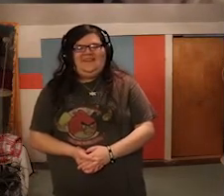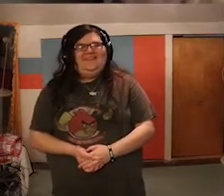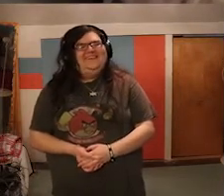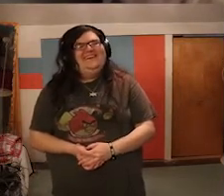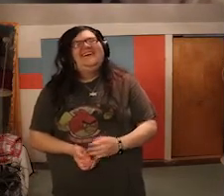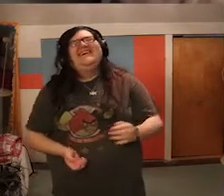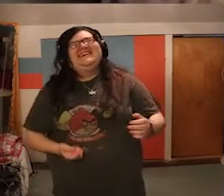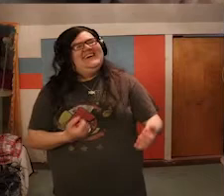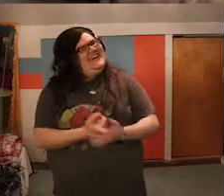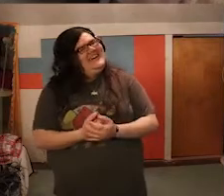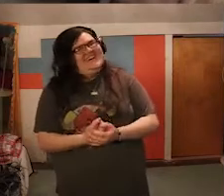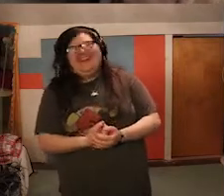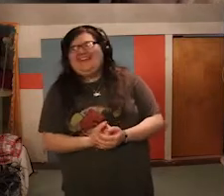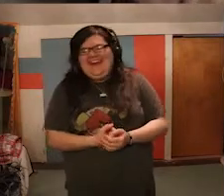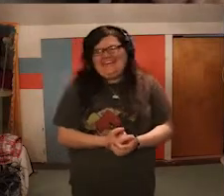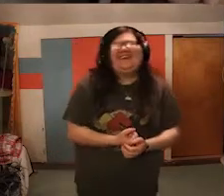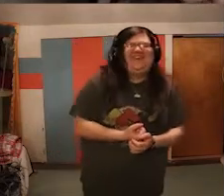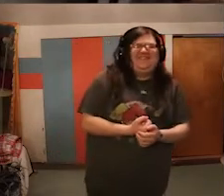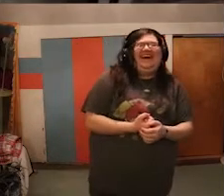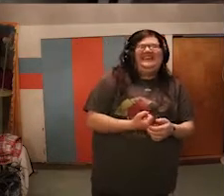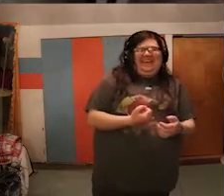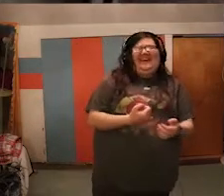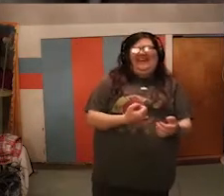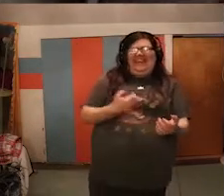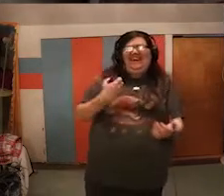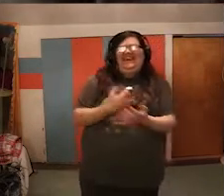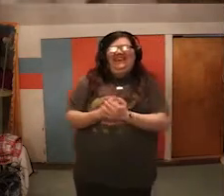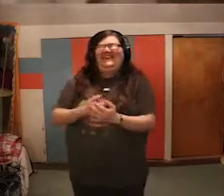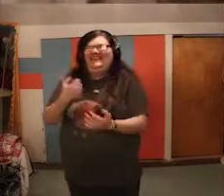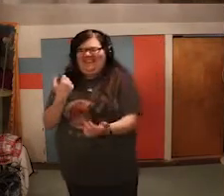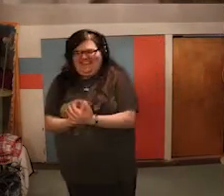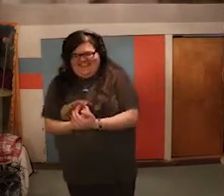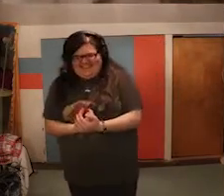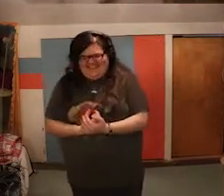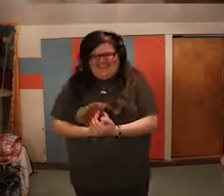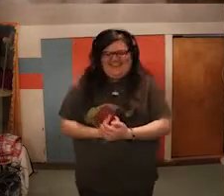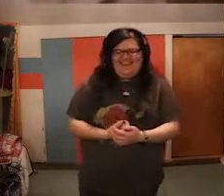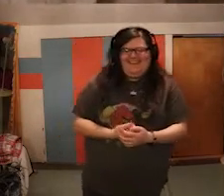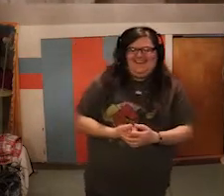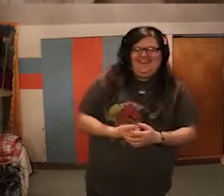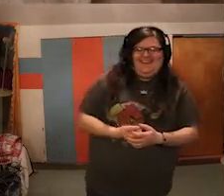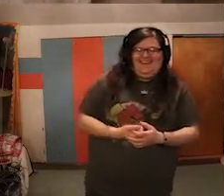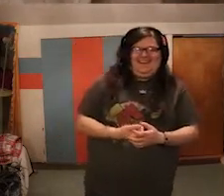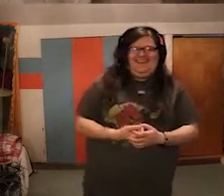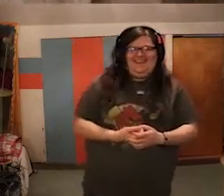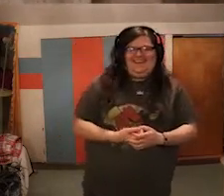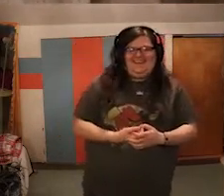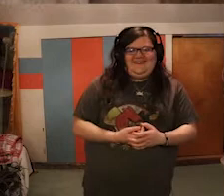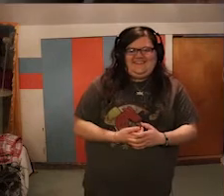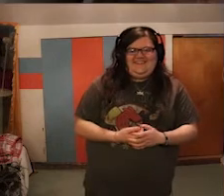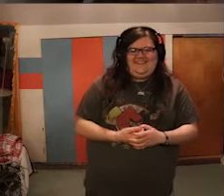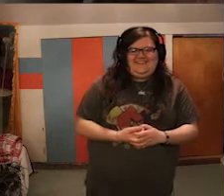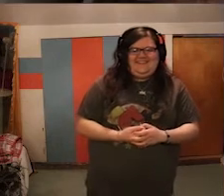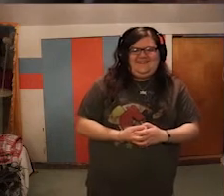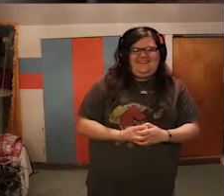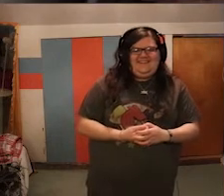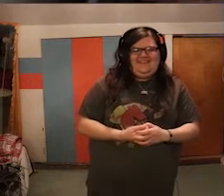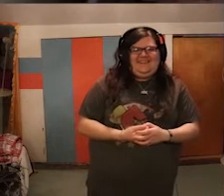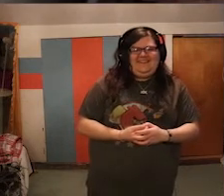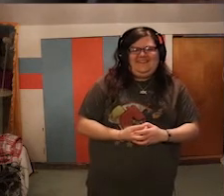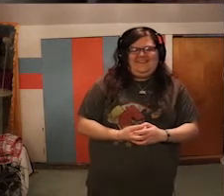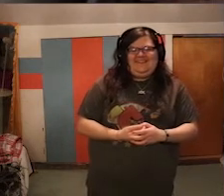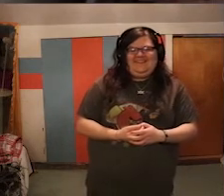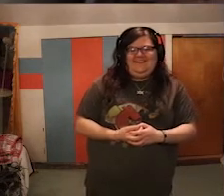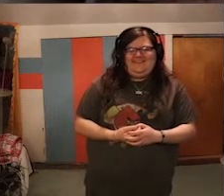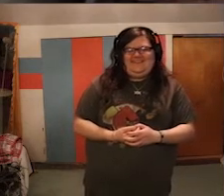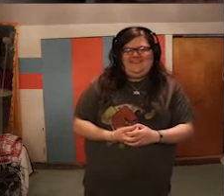What? Correct, Dead by Daylight. Dead by Daylight. Spirits high. I ain't playing games with you. Survive the night and